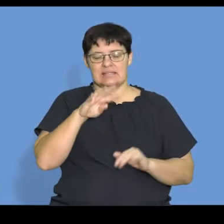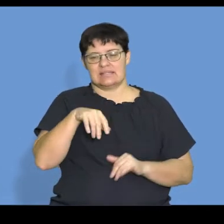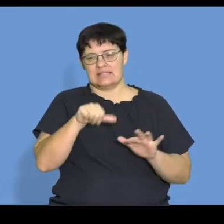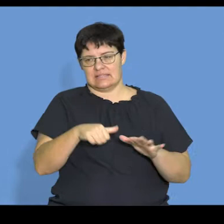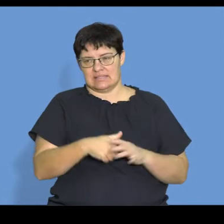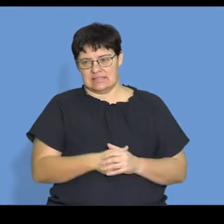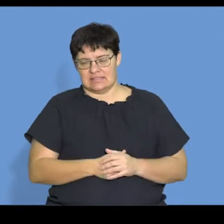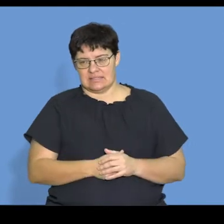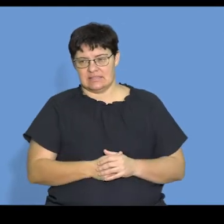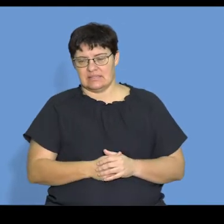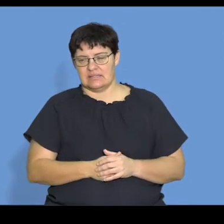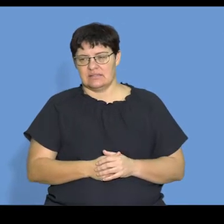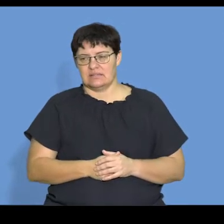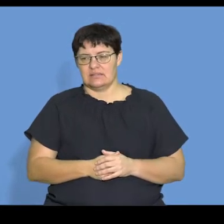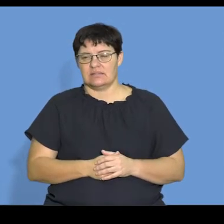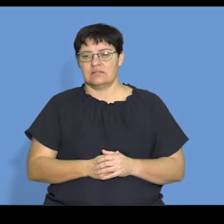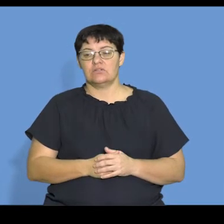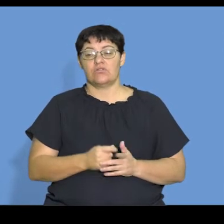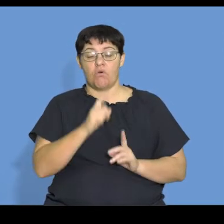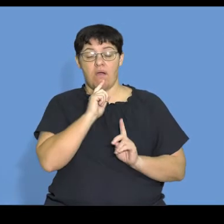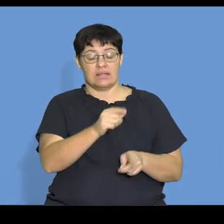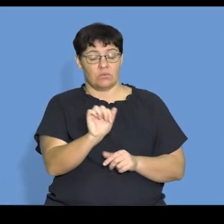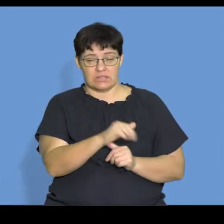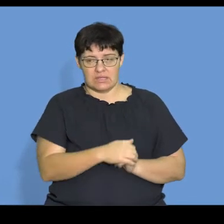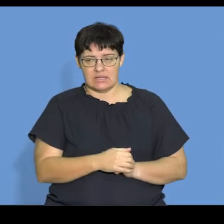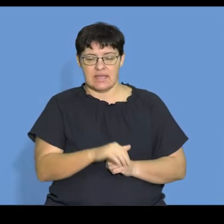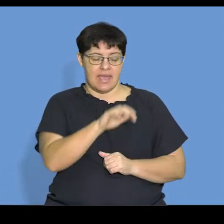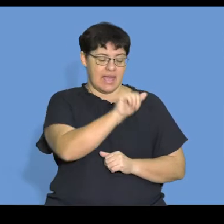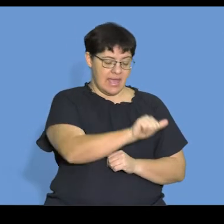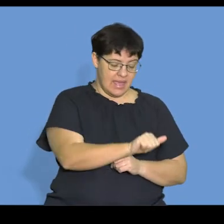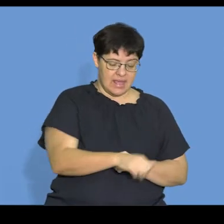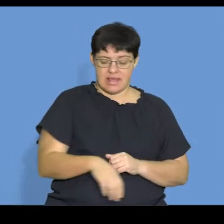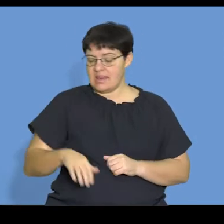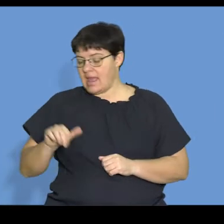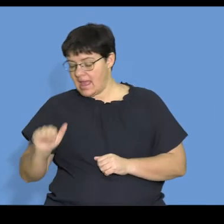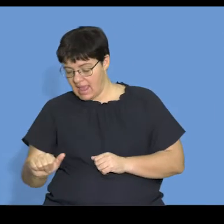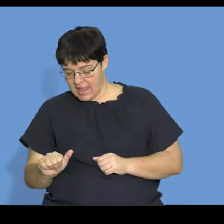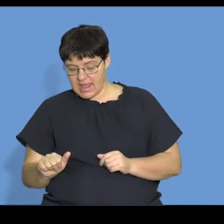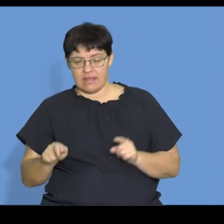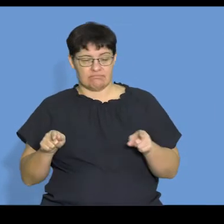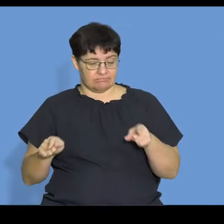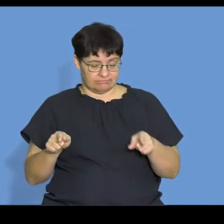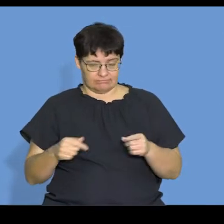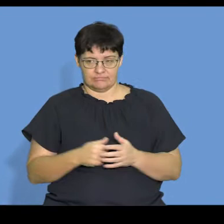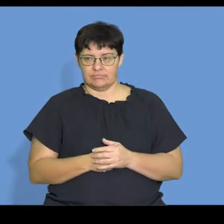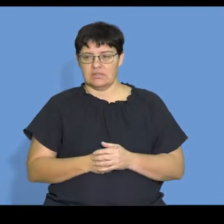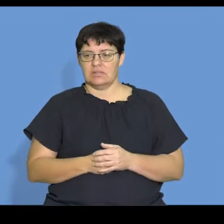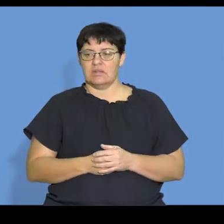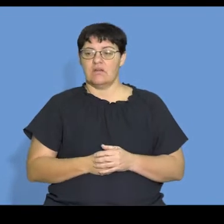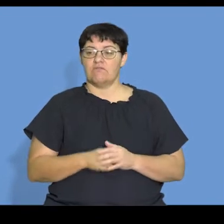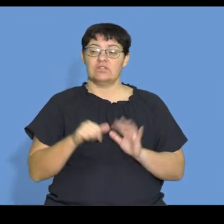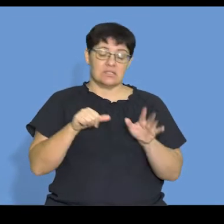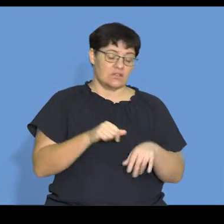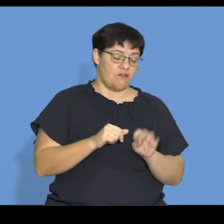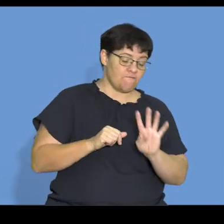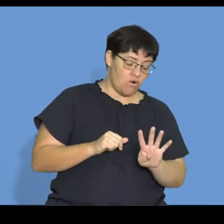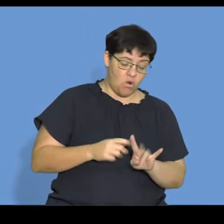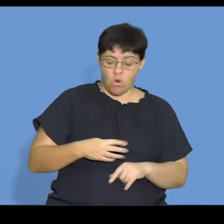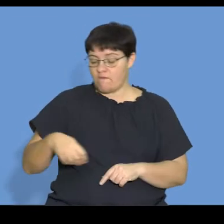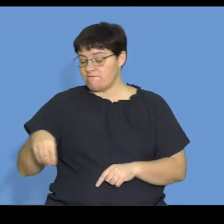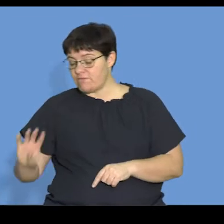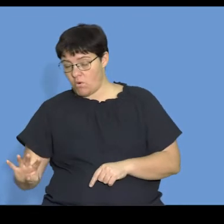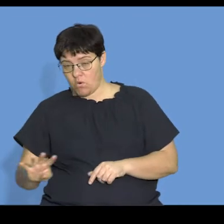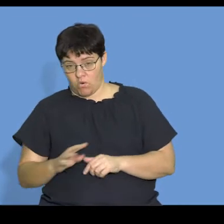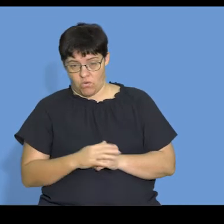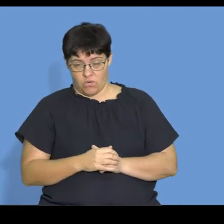the actual answer here will be A and A. For 16, it will be 4 and